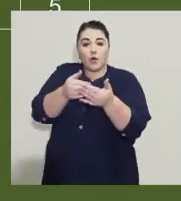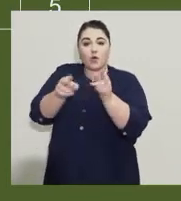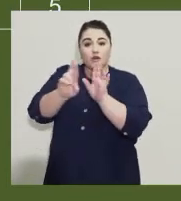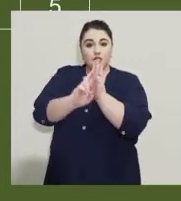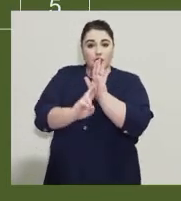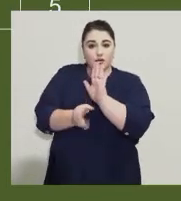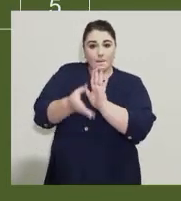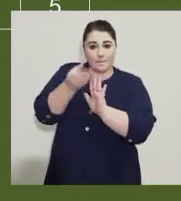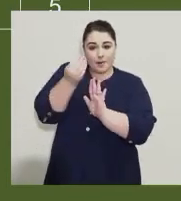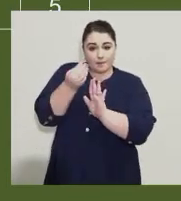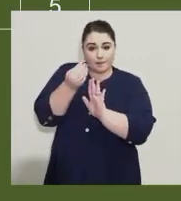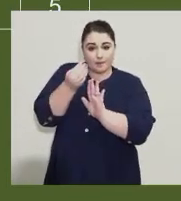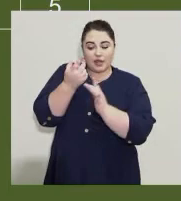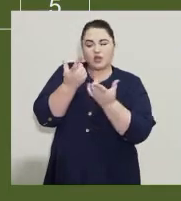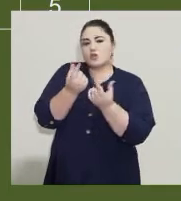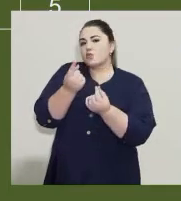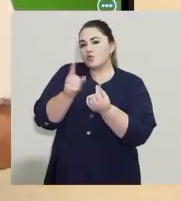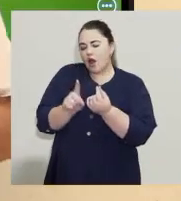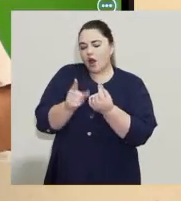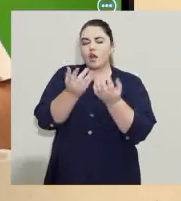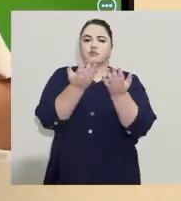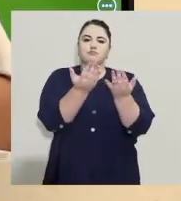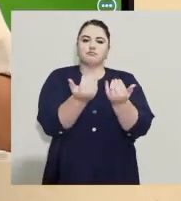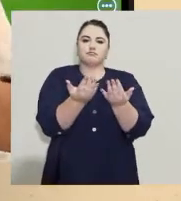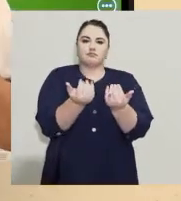even before the results,